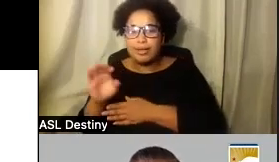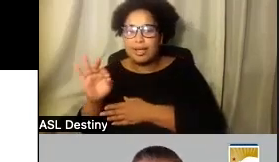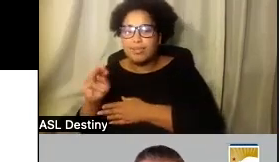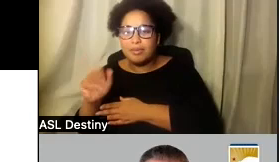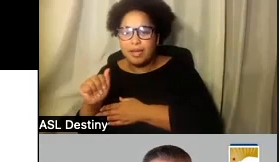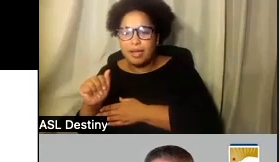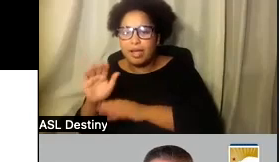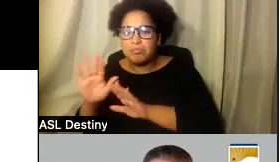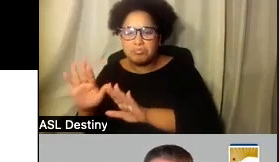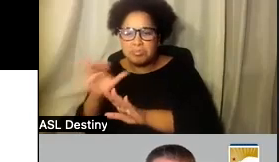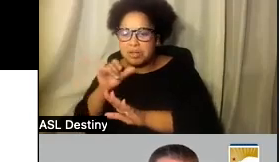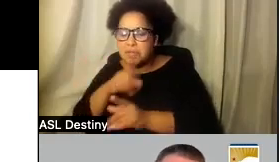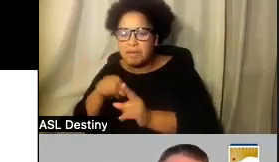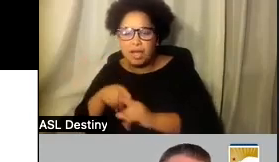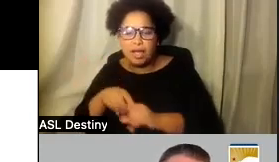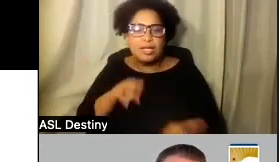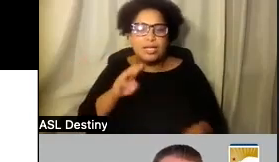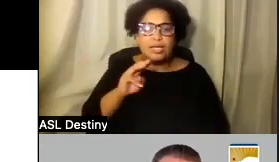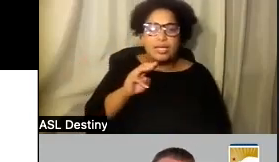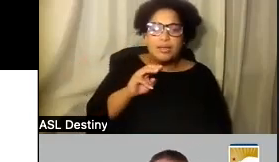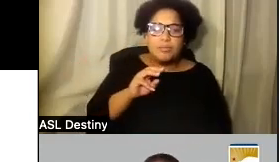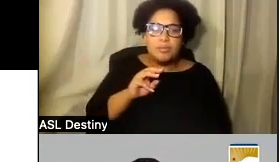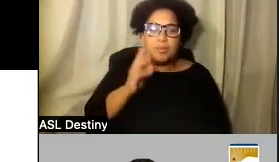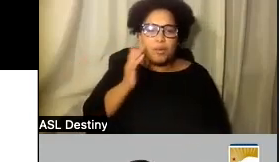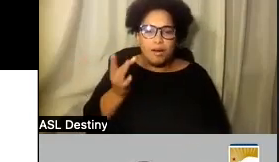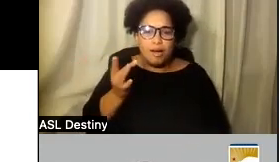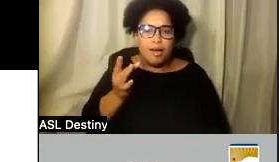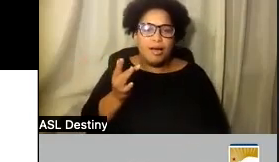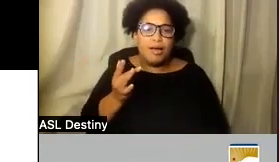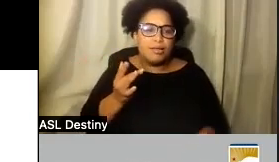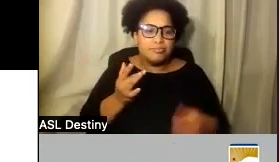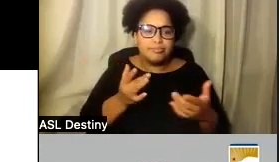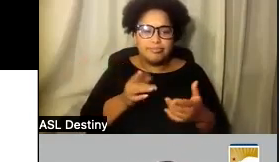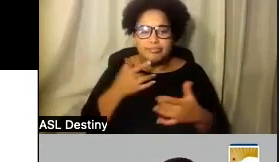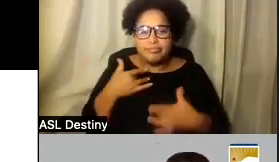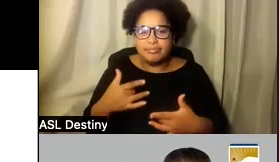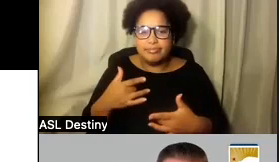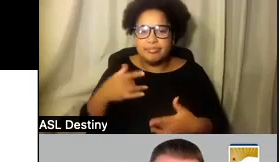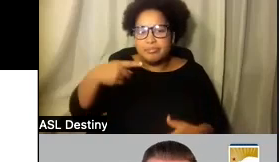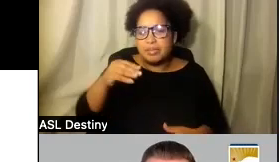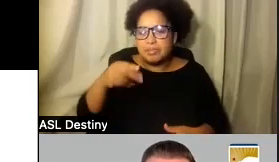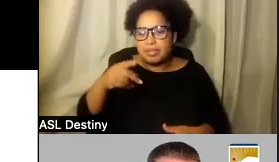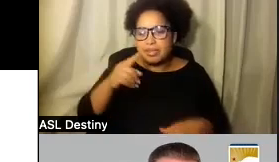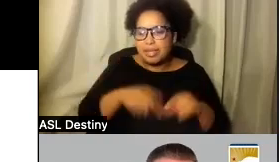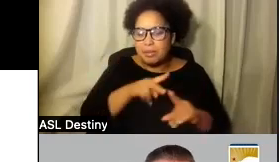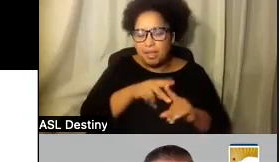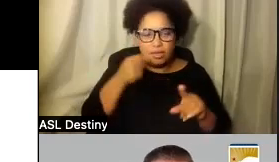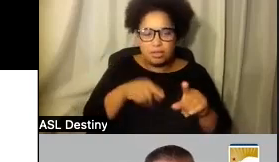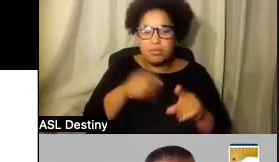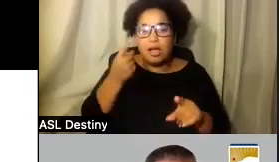PNPs can't apply for those particular programs. But HMGP is one where PNPs can be